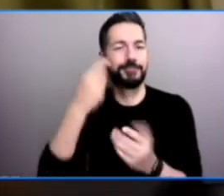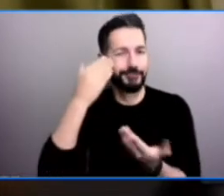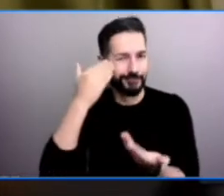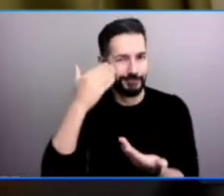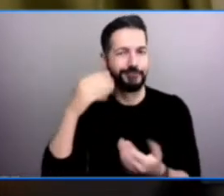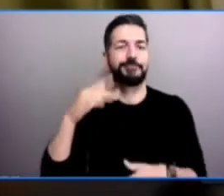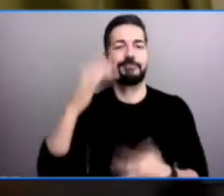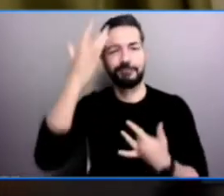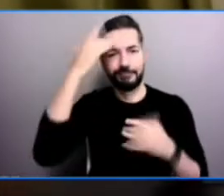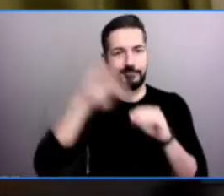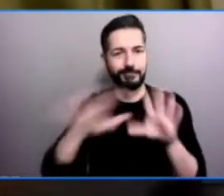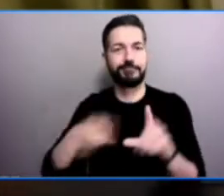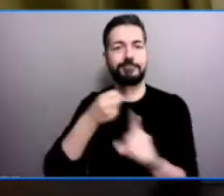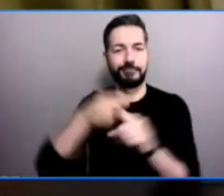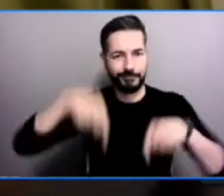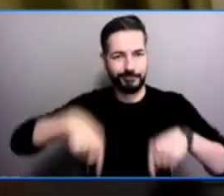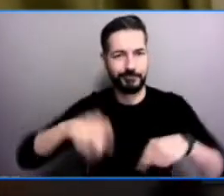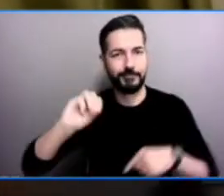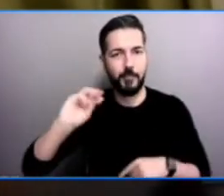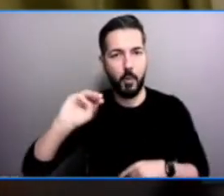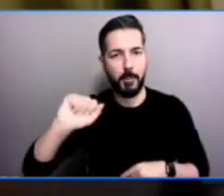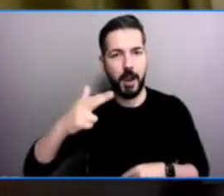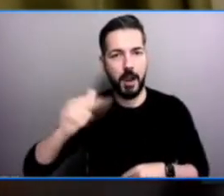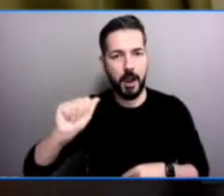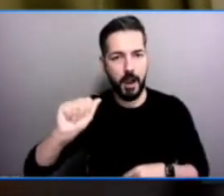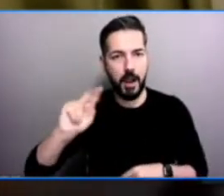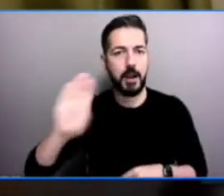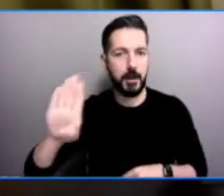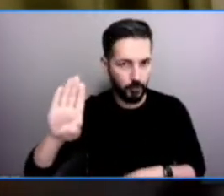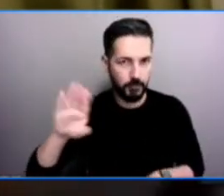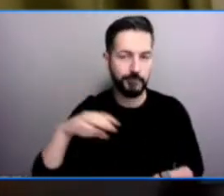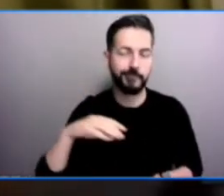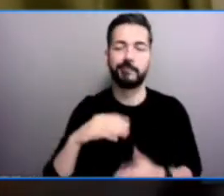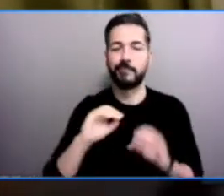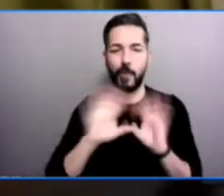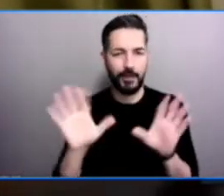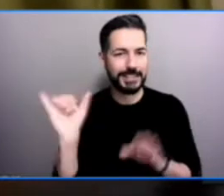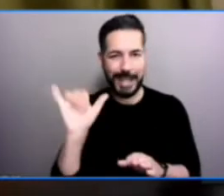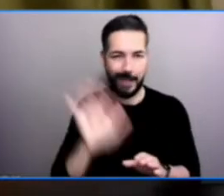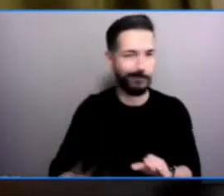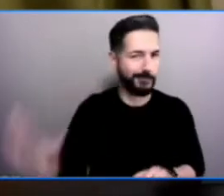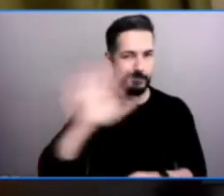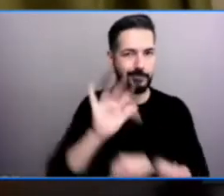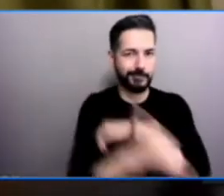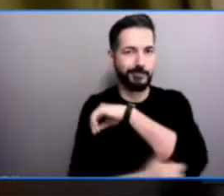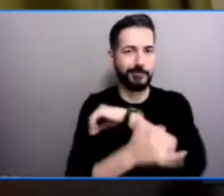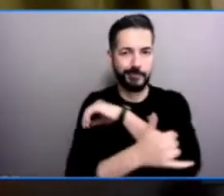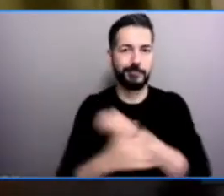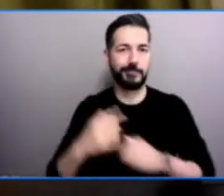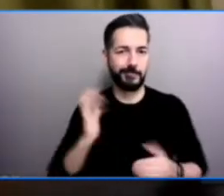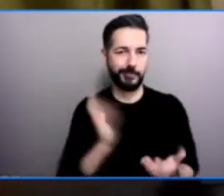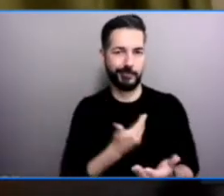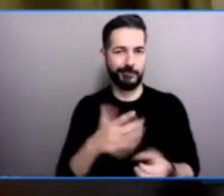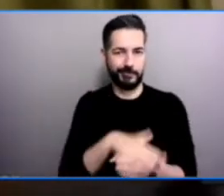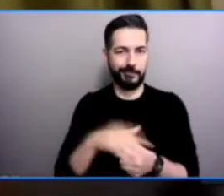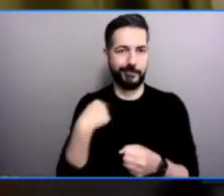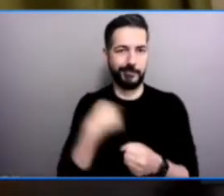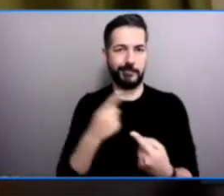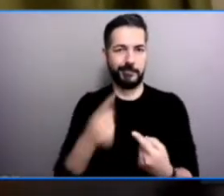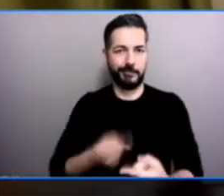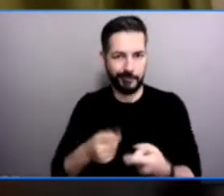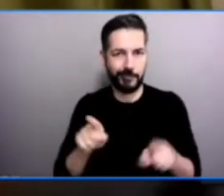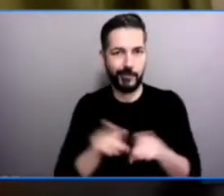co-founded End Slavery in Nebraska. And that actually came from BISC. I was at a conference and